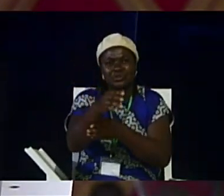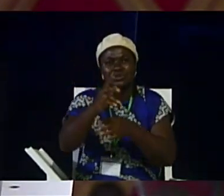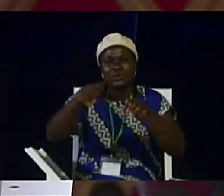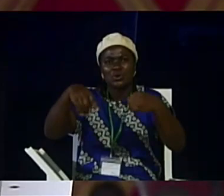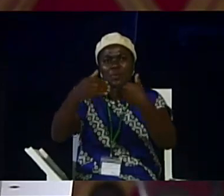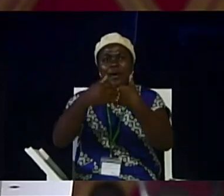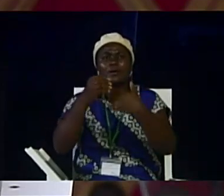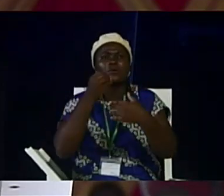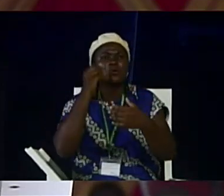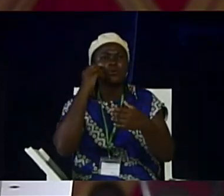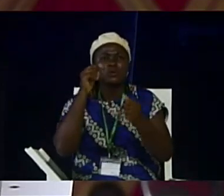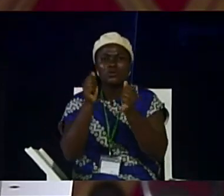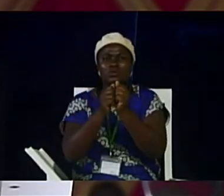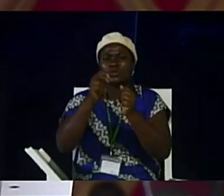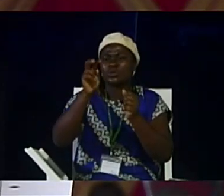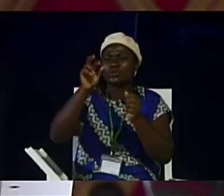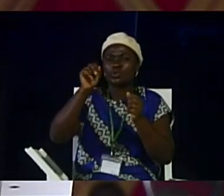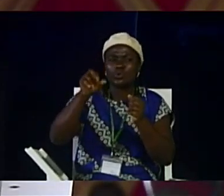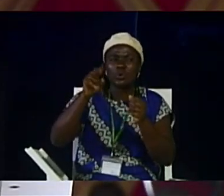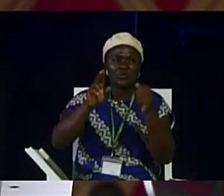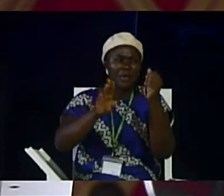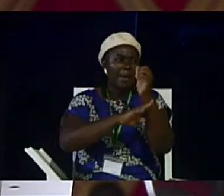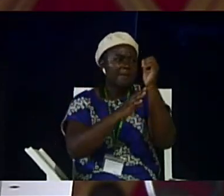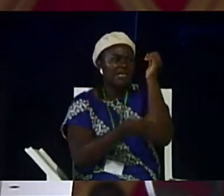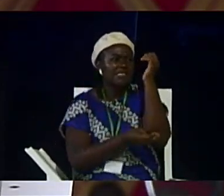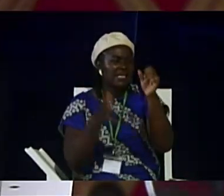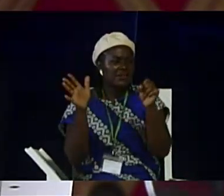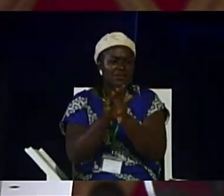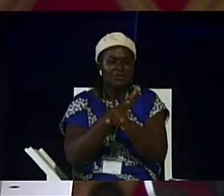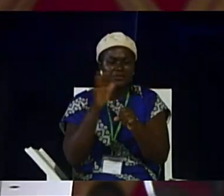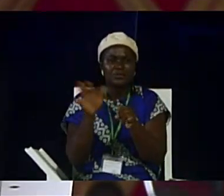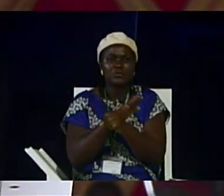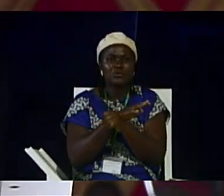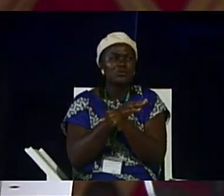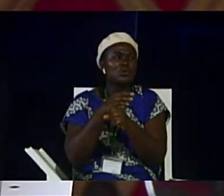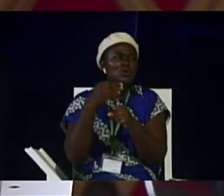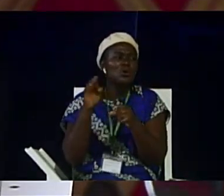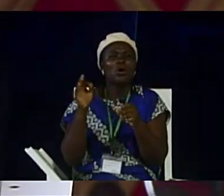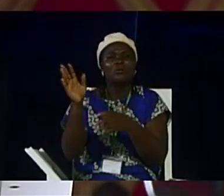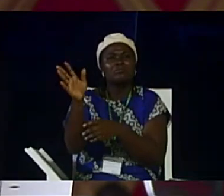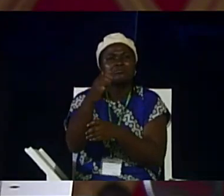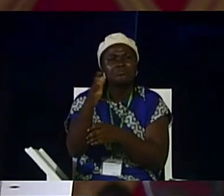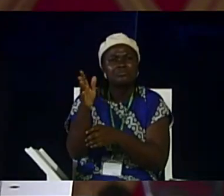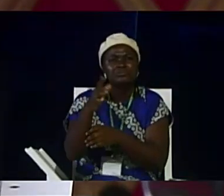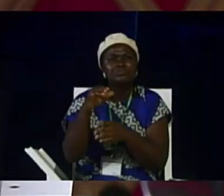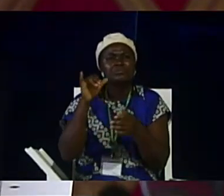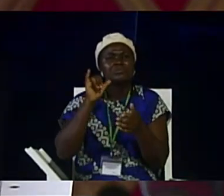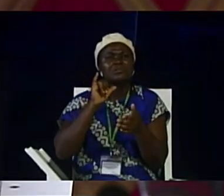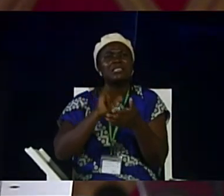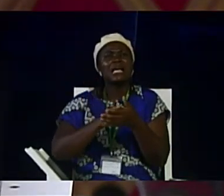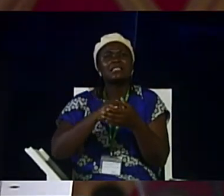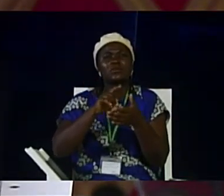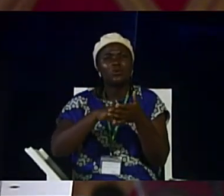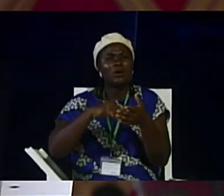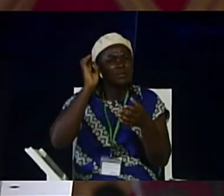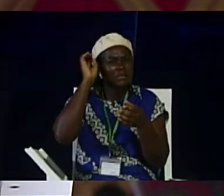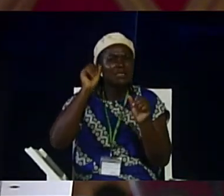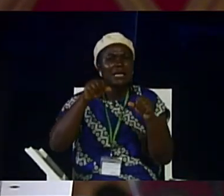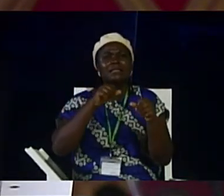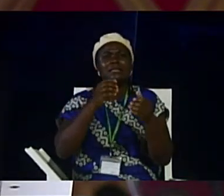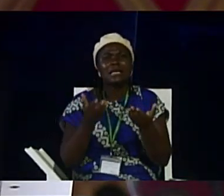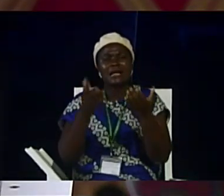12 baskets full left over, so much so that what he could carry by